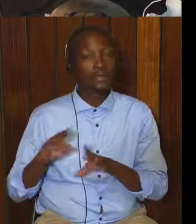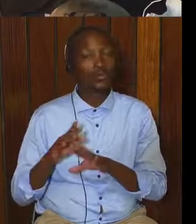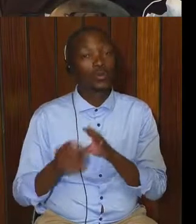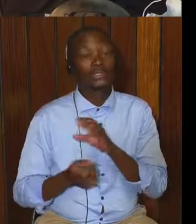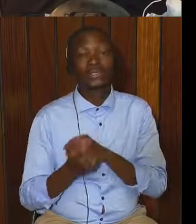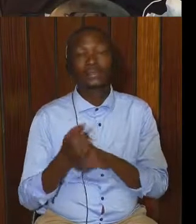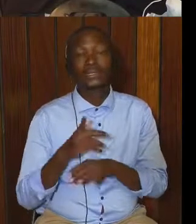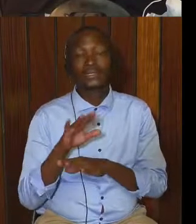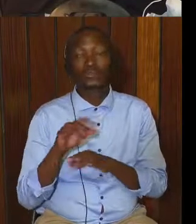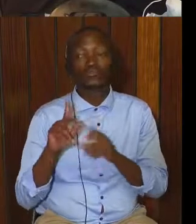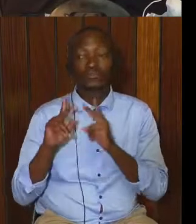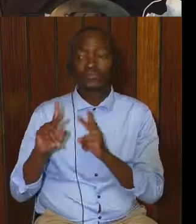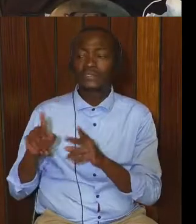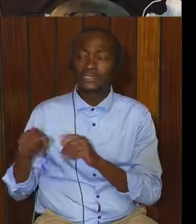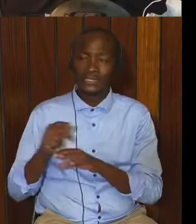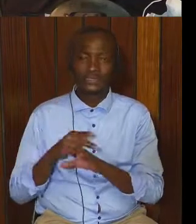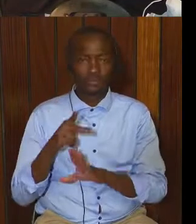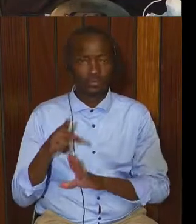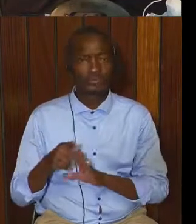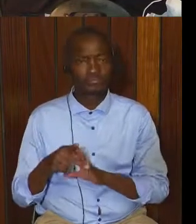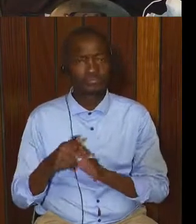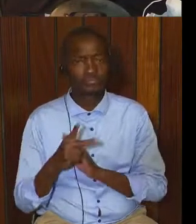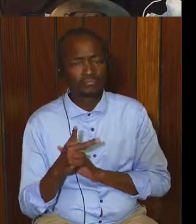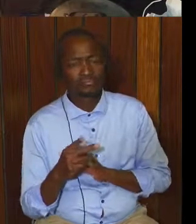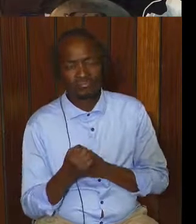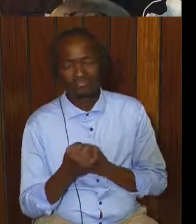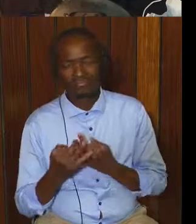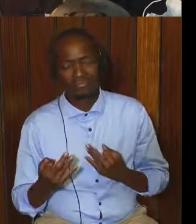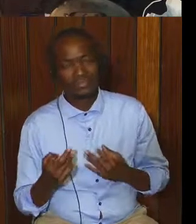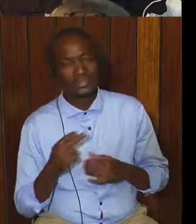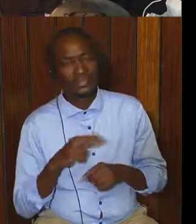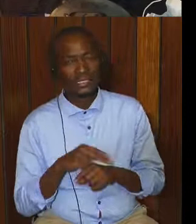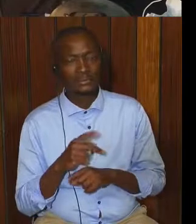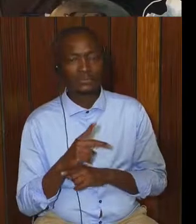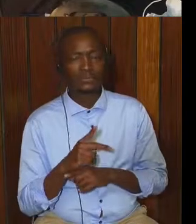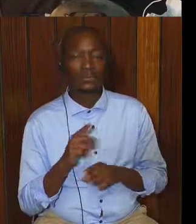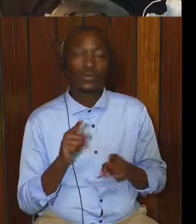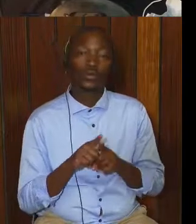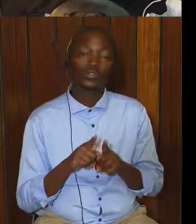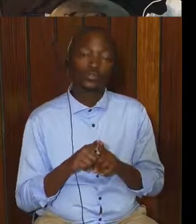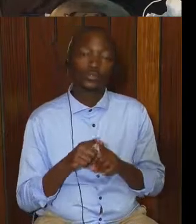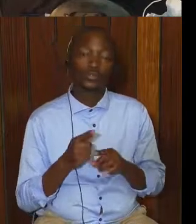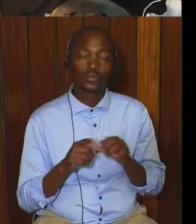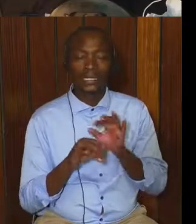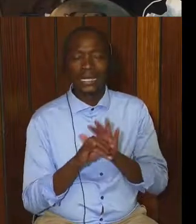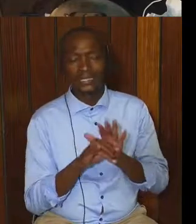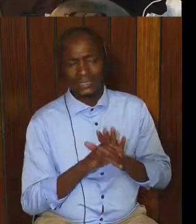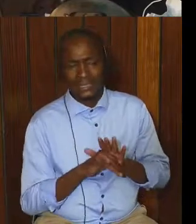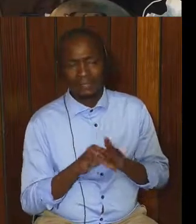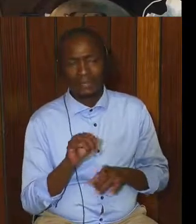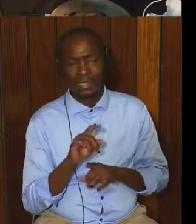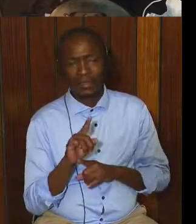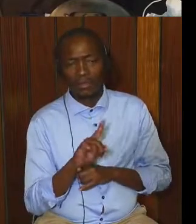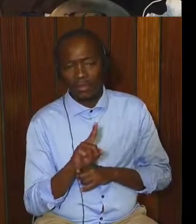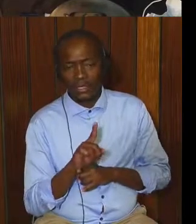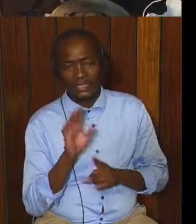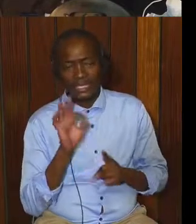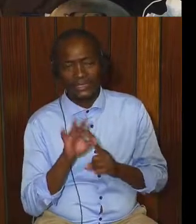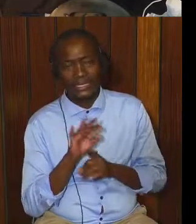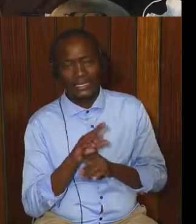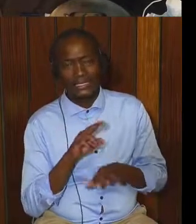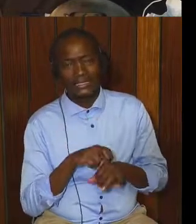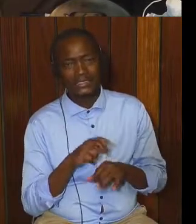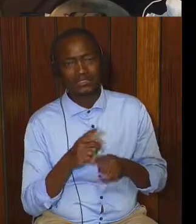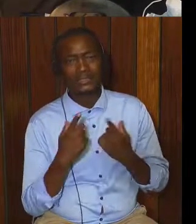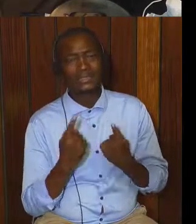there, we have visited the project several times. We also, what we did, we identified what exactly needs to